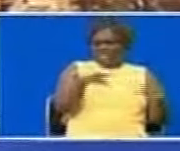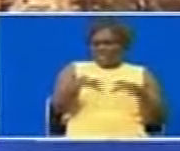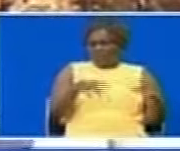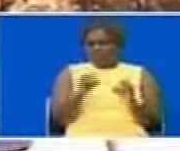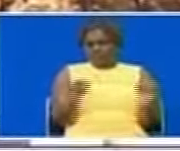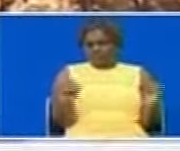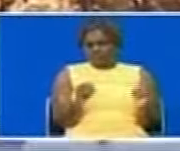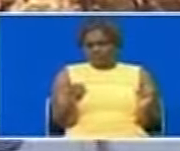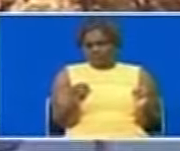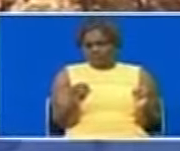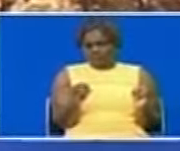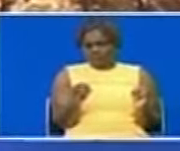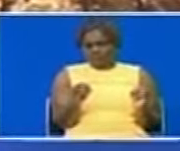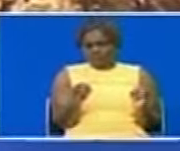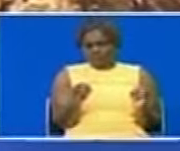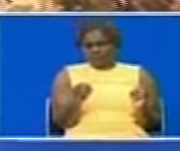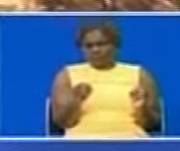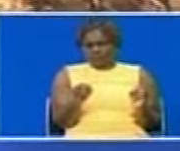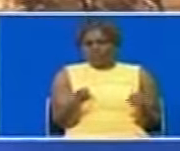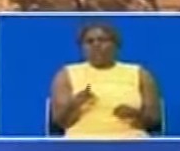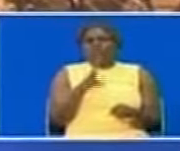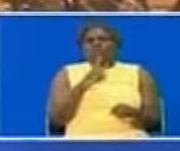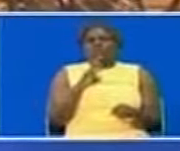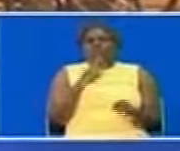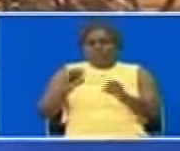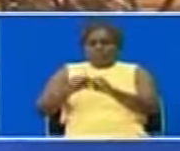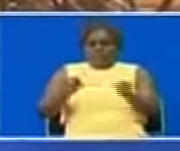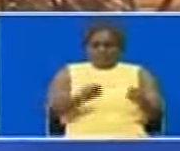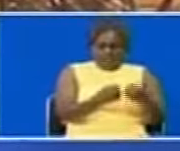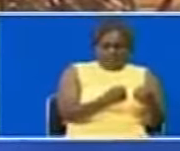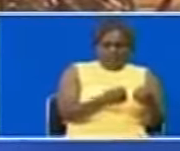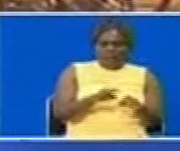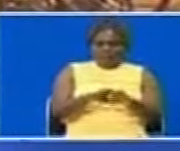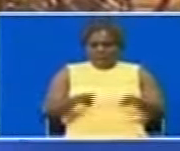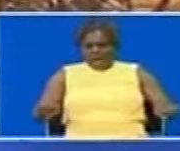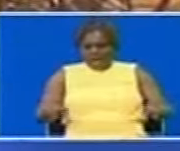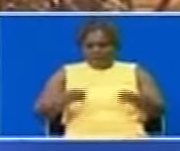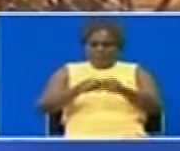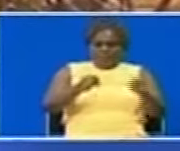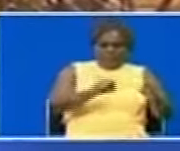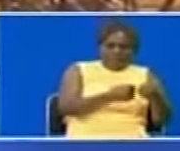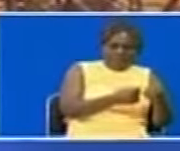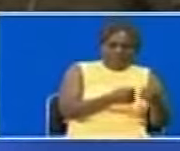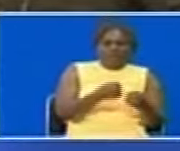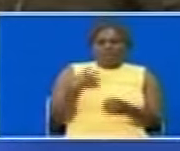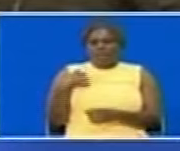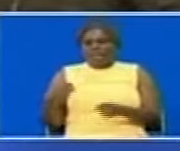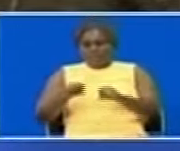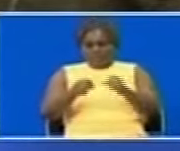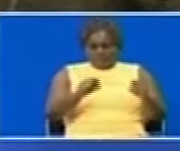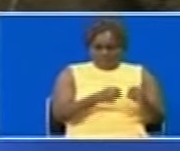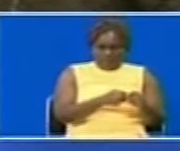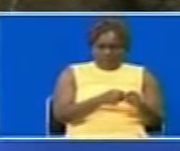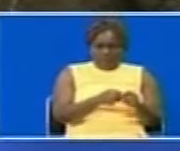Mashamba imeliwa, water dams imeharibiwa na wanyama, mambo ya mfereji ya maji imekatakatwa na wanyama. It's a